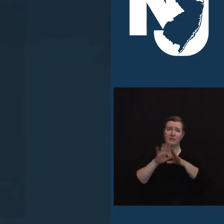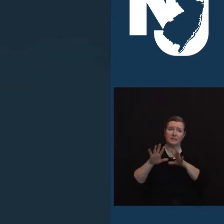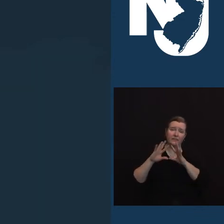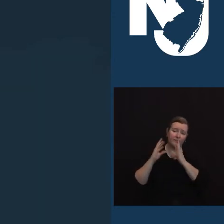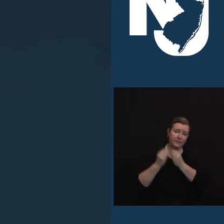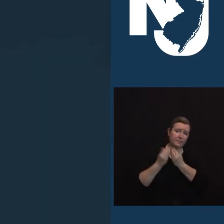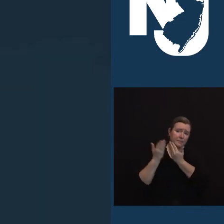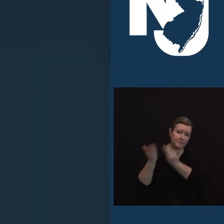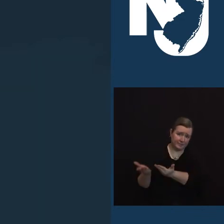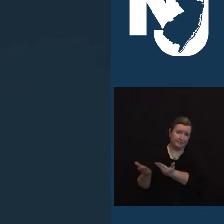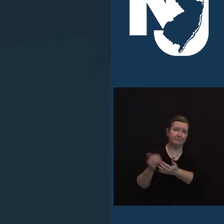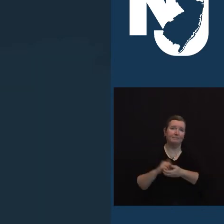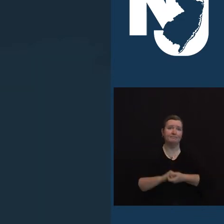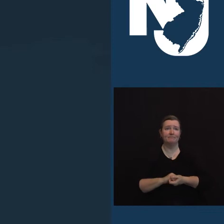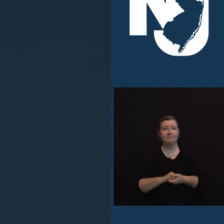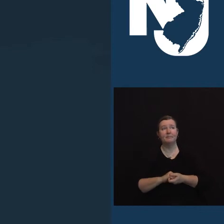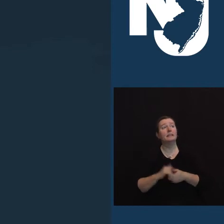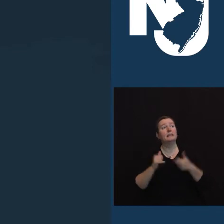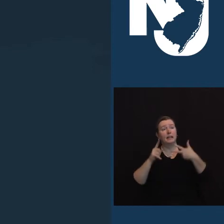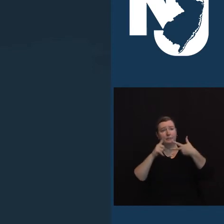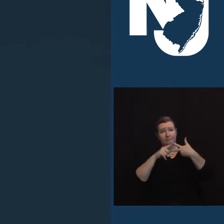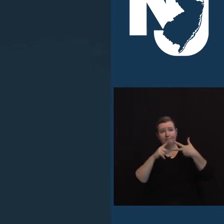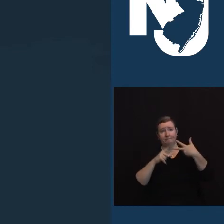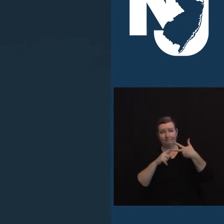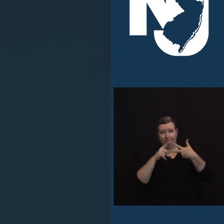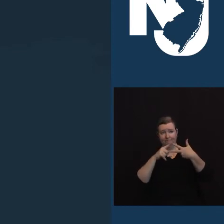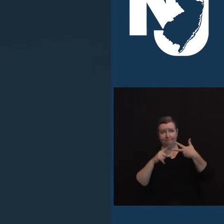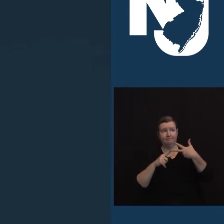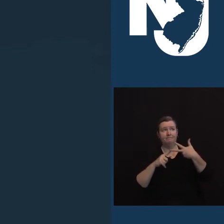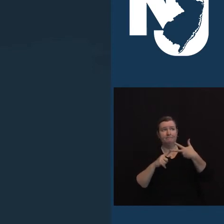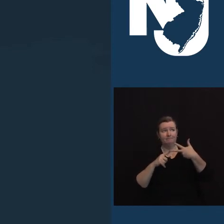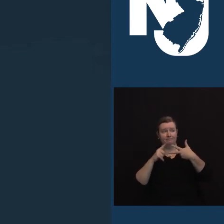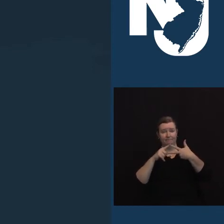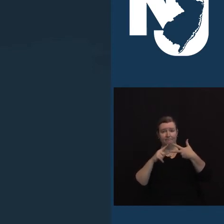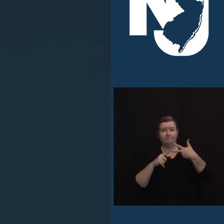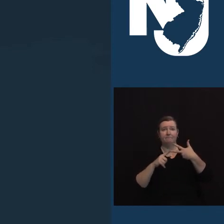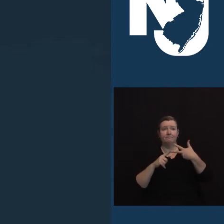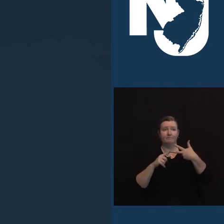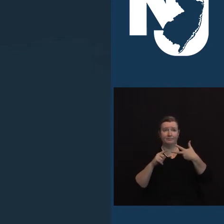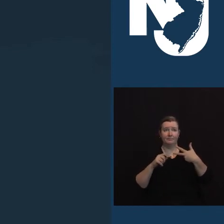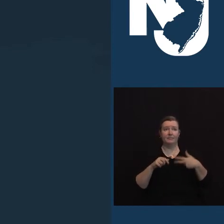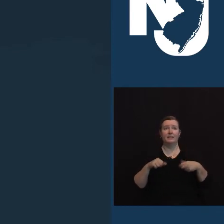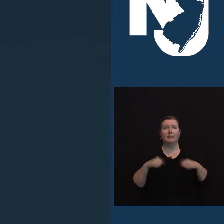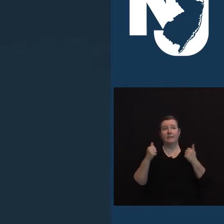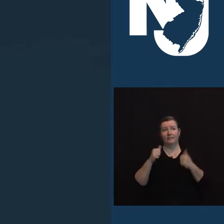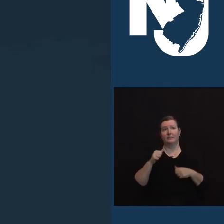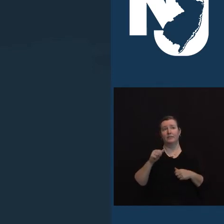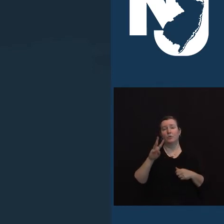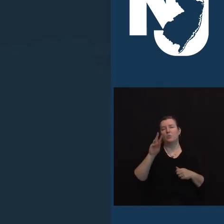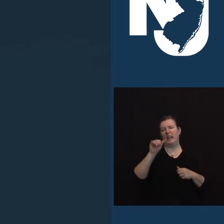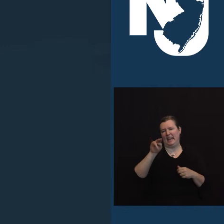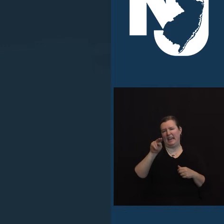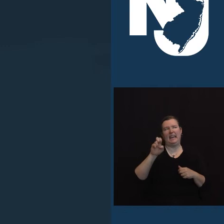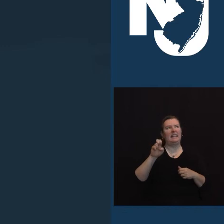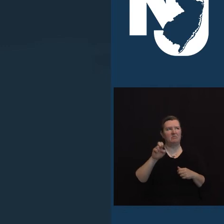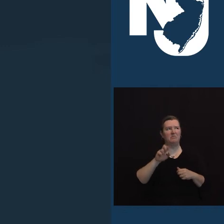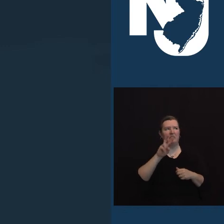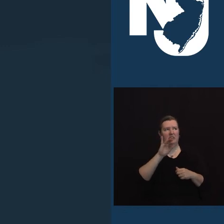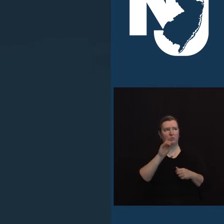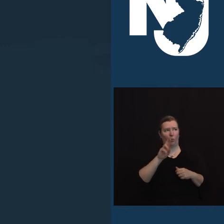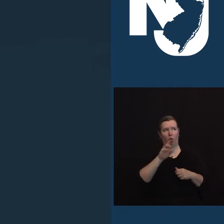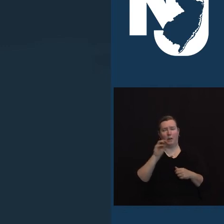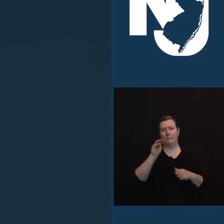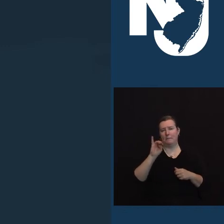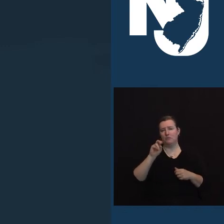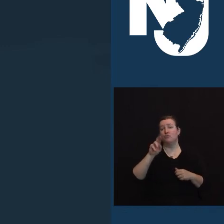Next, we recall this couple, Victor and Minerva Diaz. They lived in Wayne in Passaic County. They were among the earliest New Jerseyans